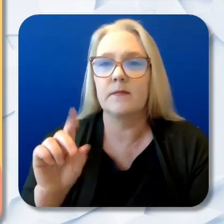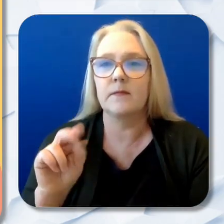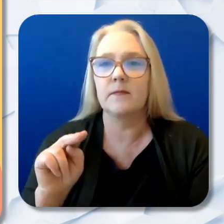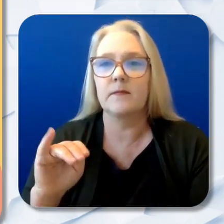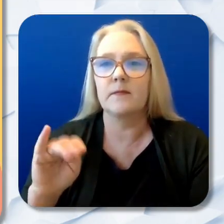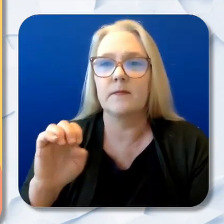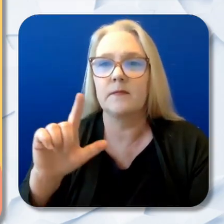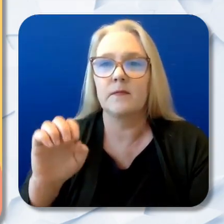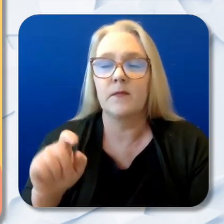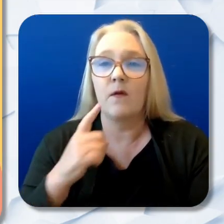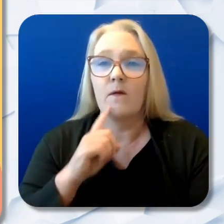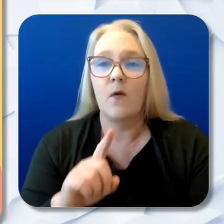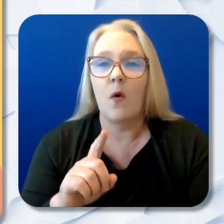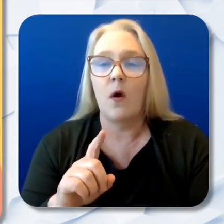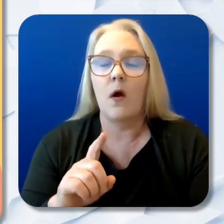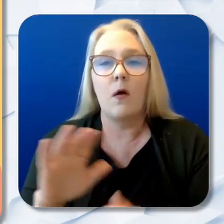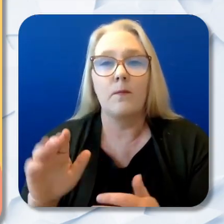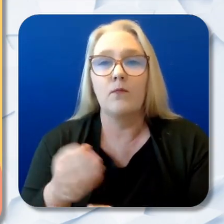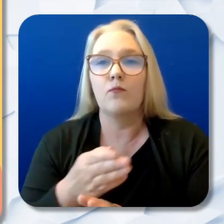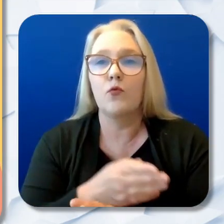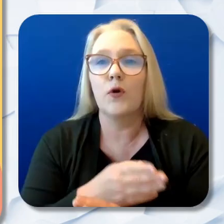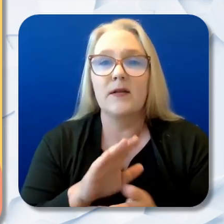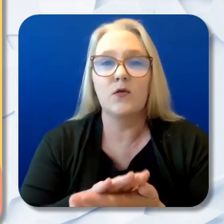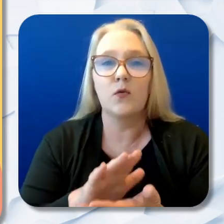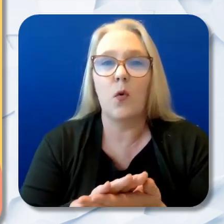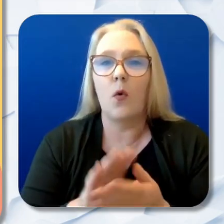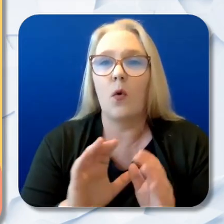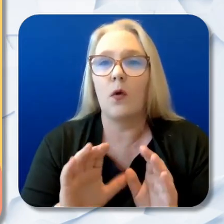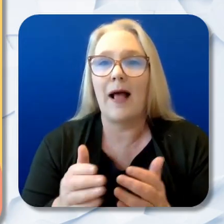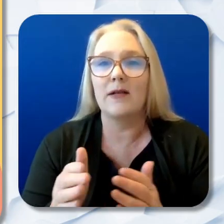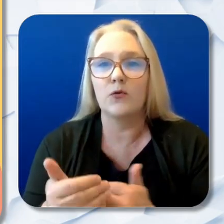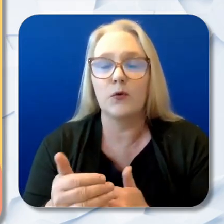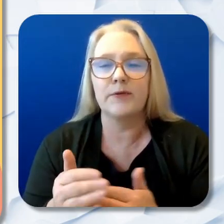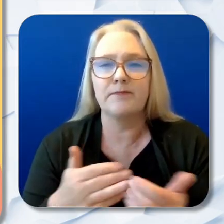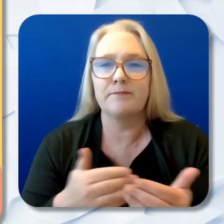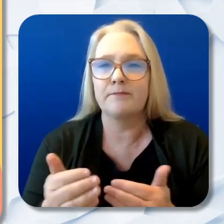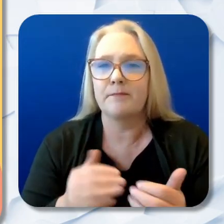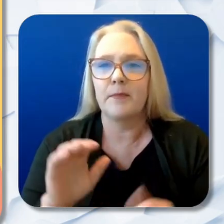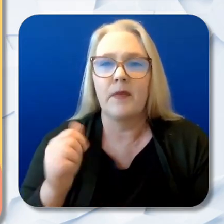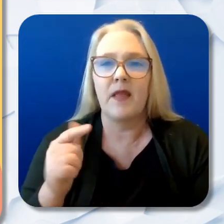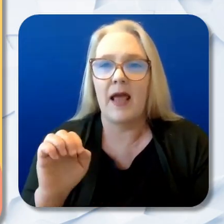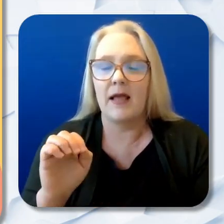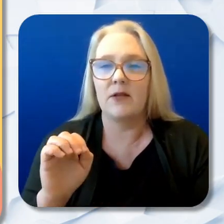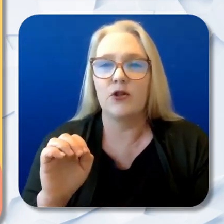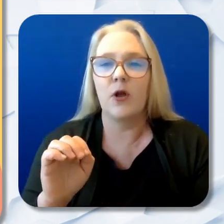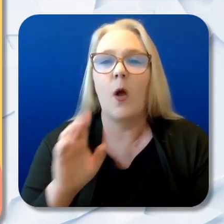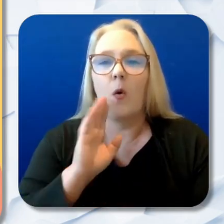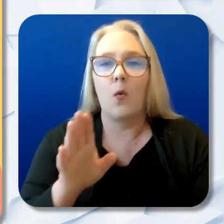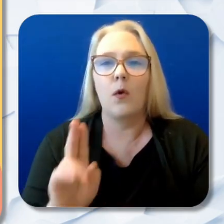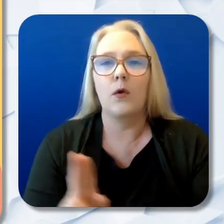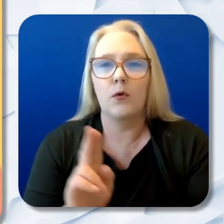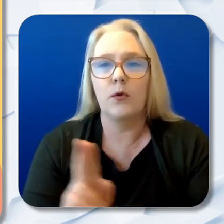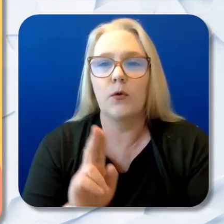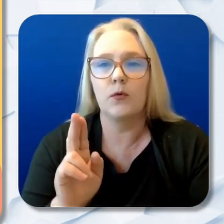as state preschool classrooms, all state preschool classrooms, regardless of the age of children served in the state preschool classroom, are going to